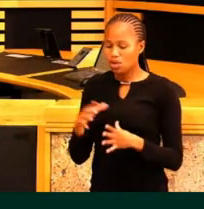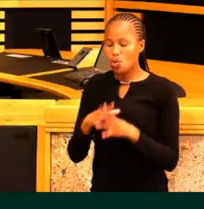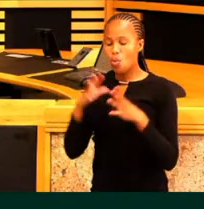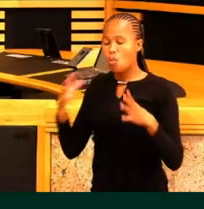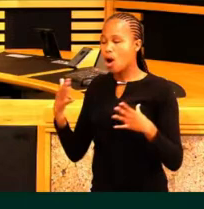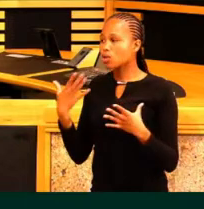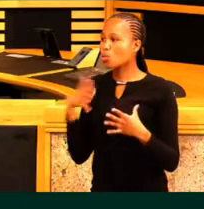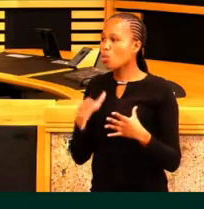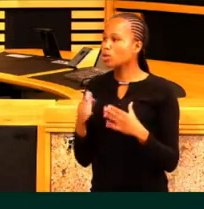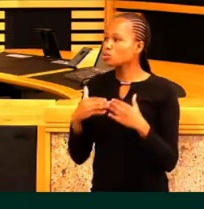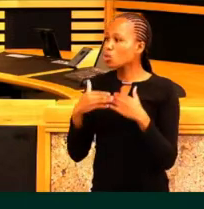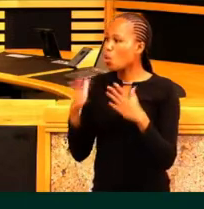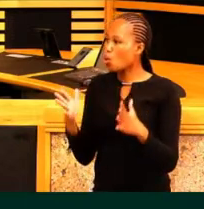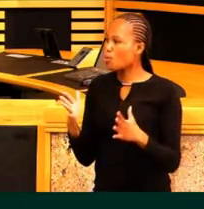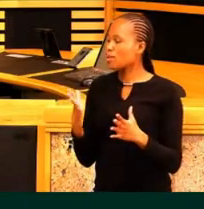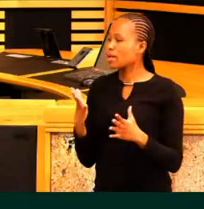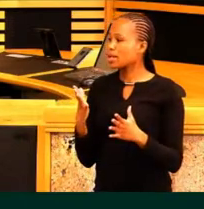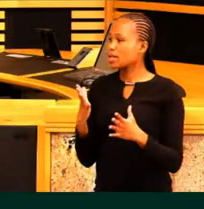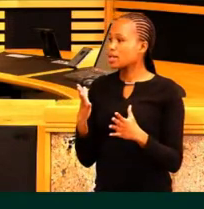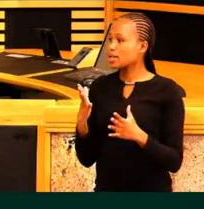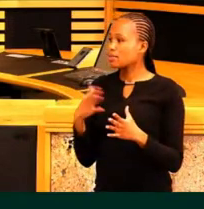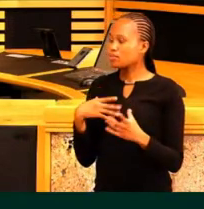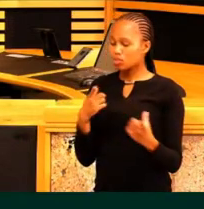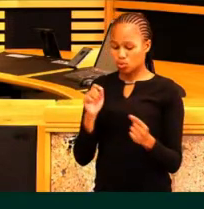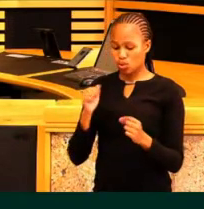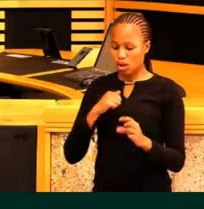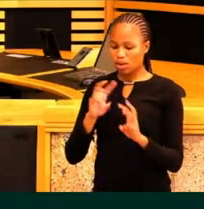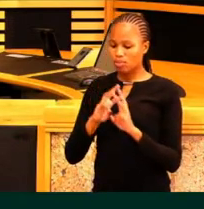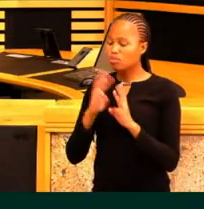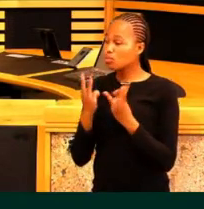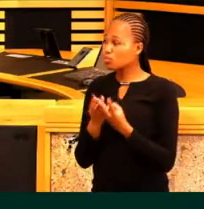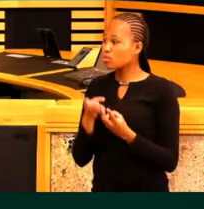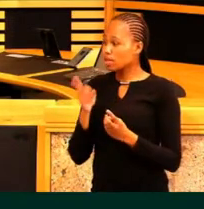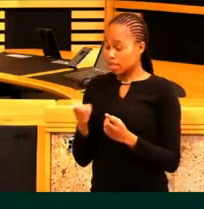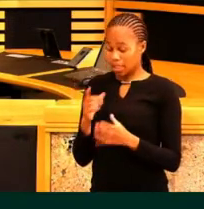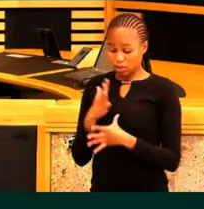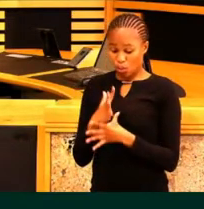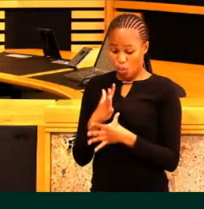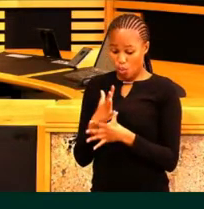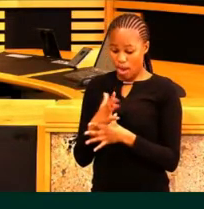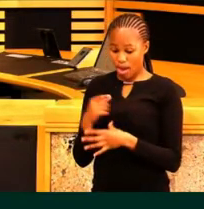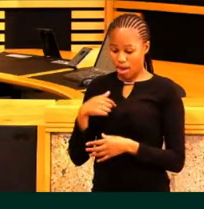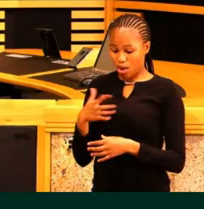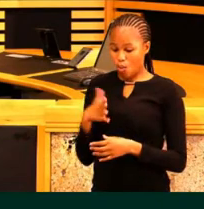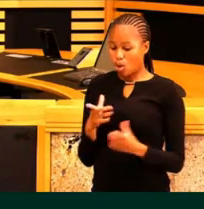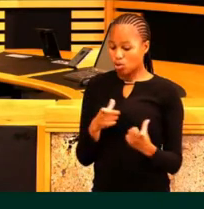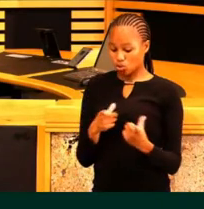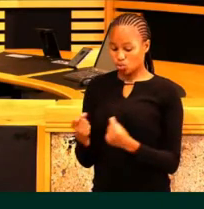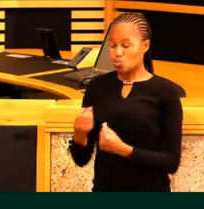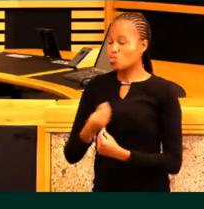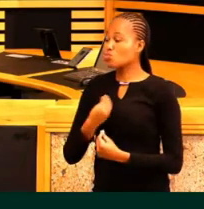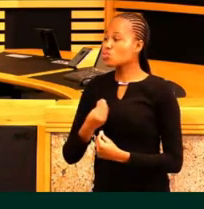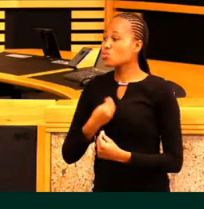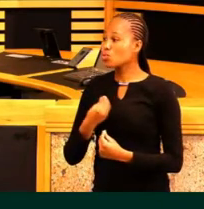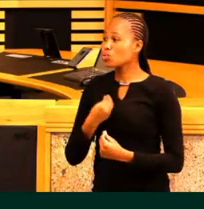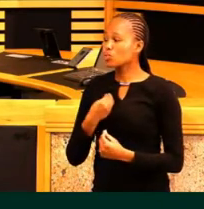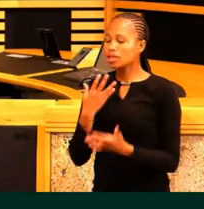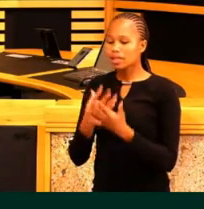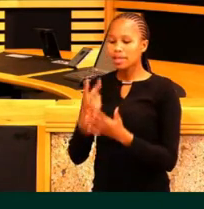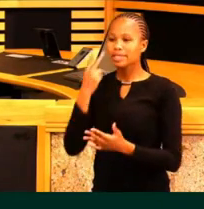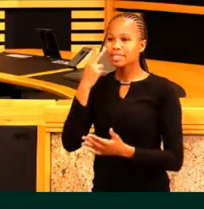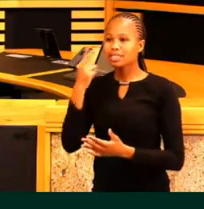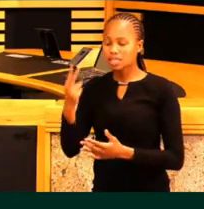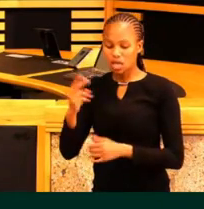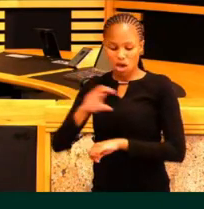to open up and detain our wild Coast that's the kind of work young people that were doing to realize the